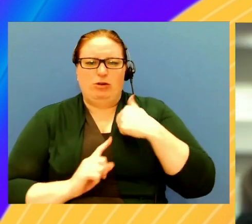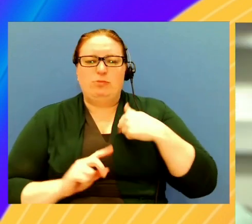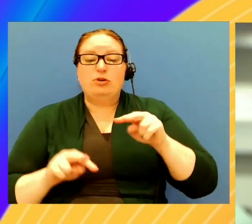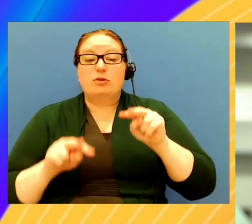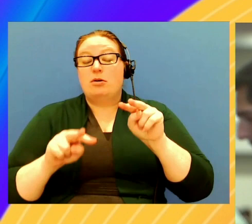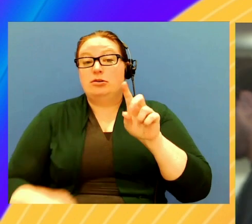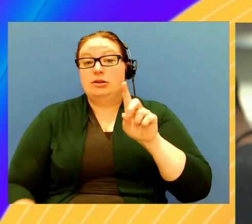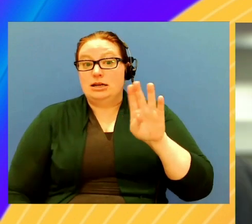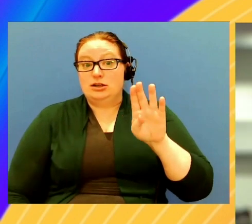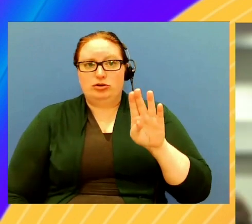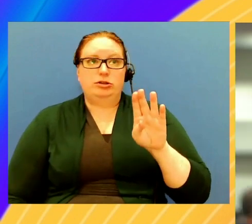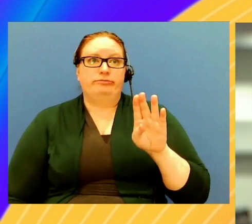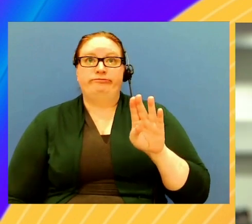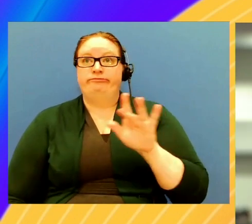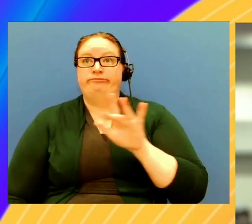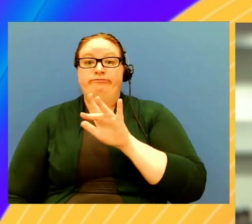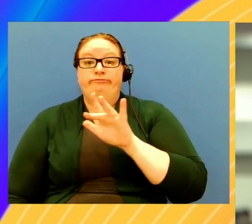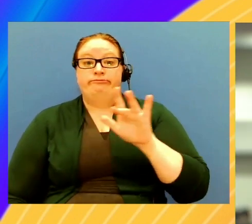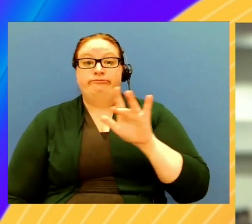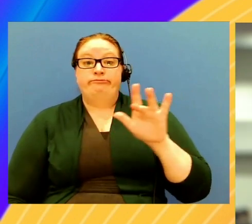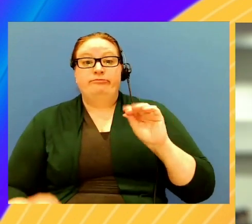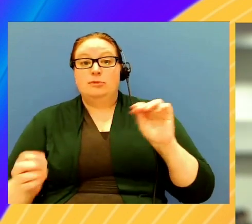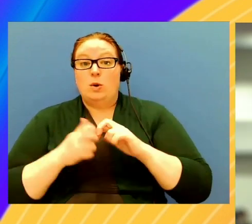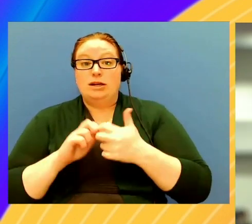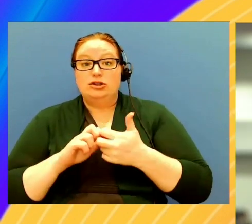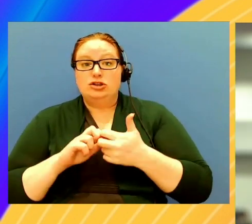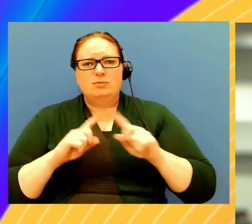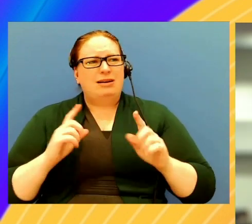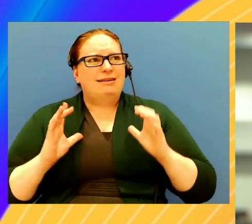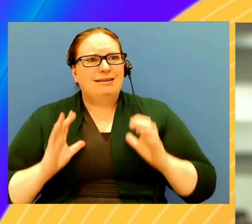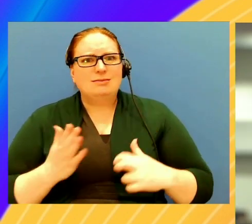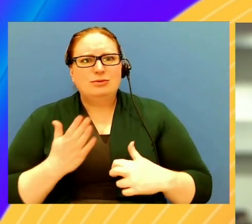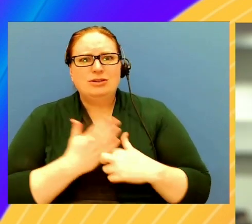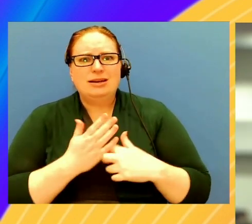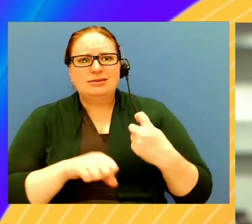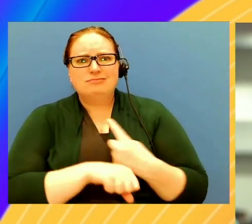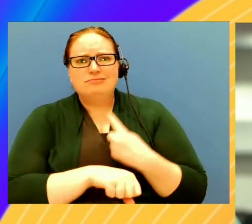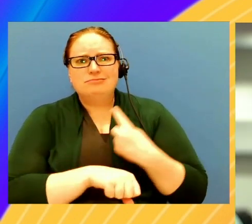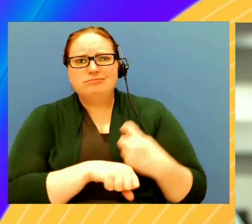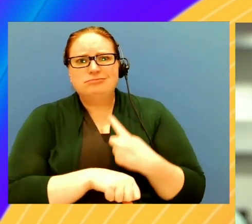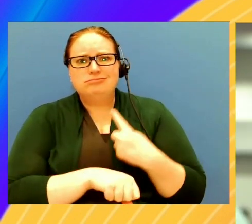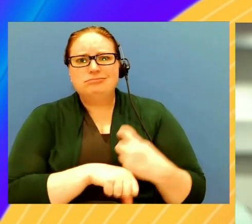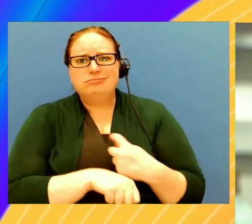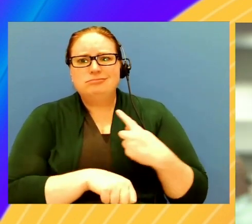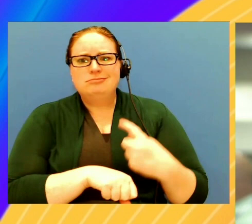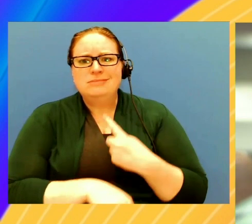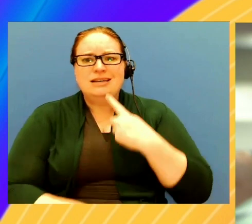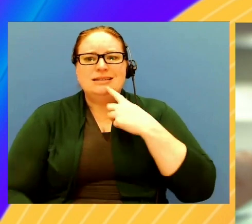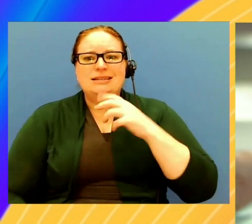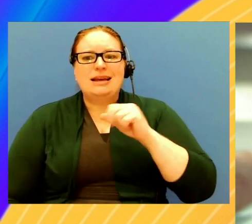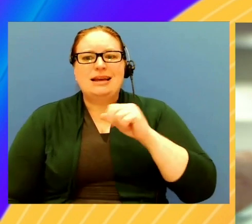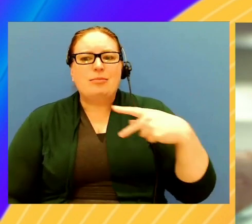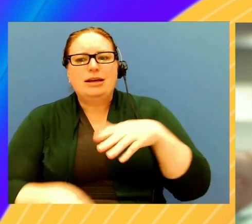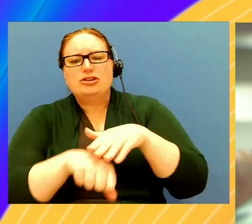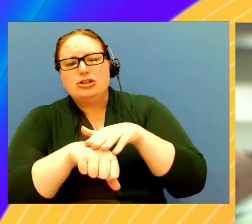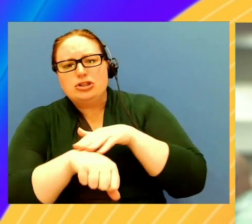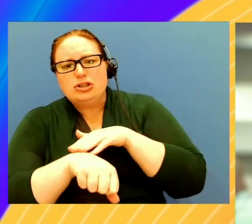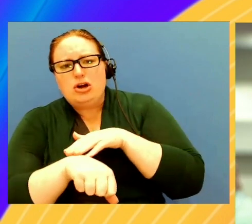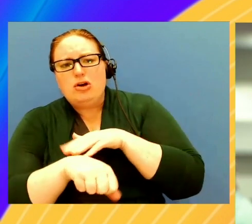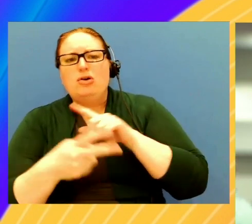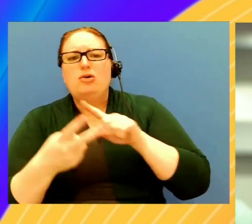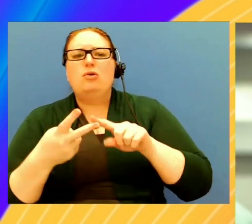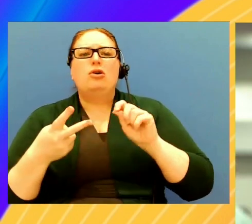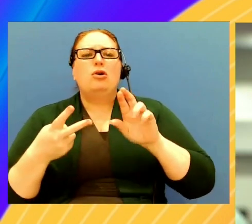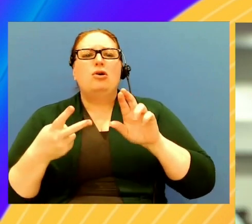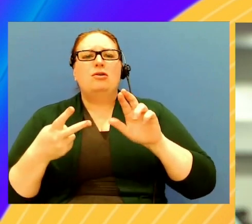show no sign of issues, but you receive customer tickets stating that your application is slow or your application is